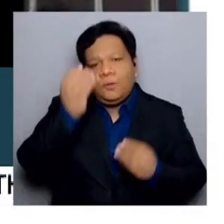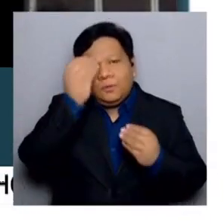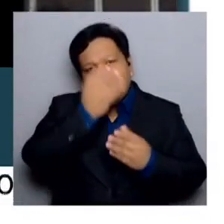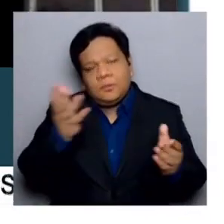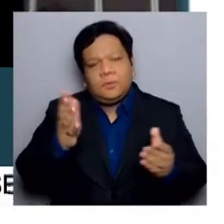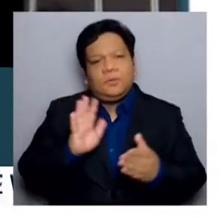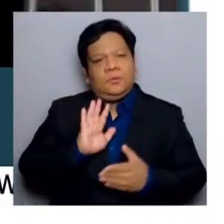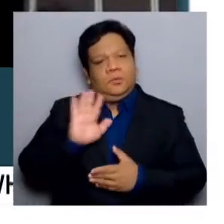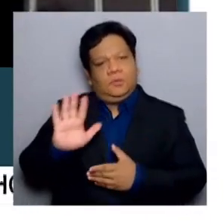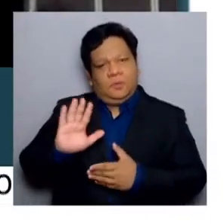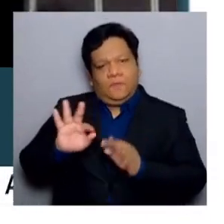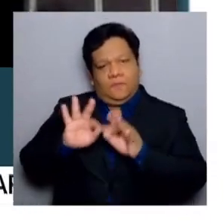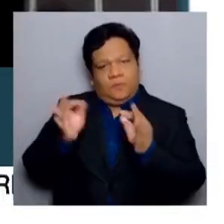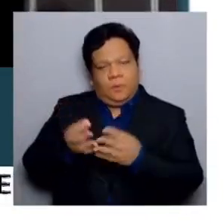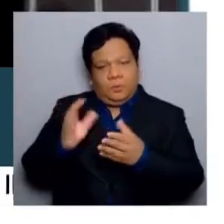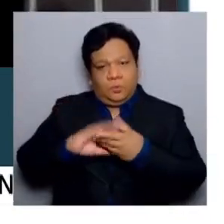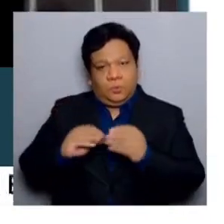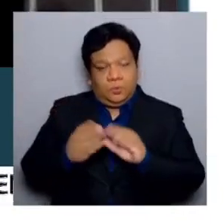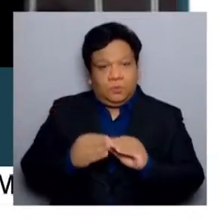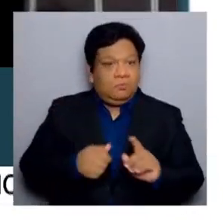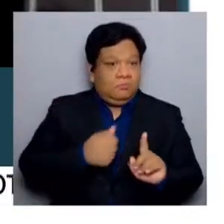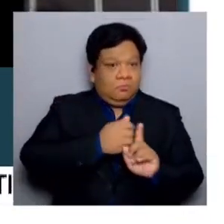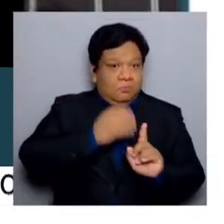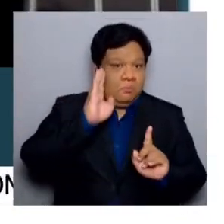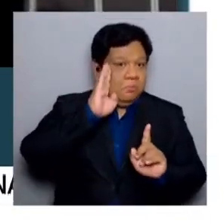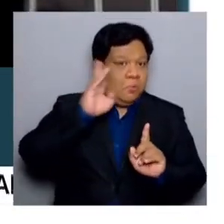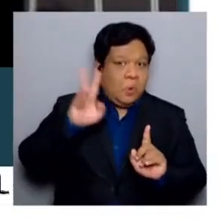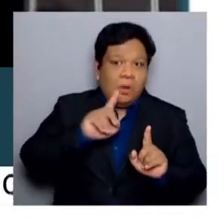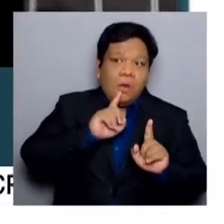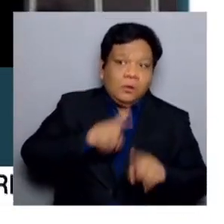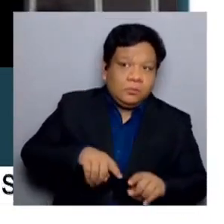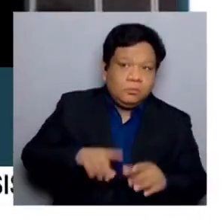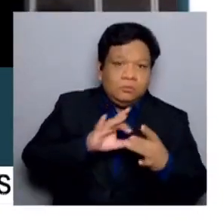elusive in answering questions involving his father's regime.